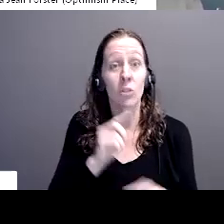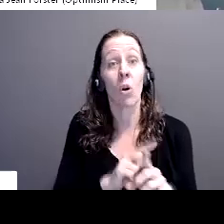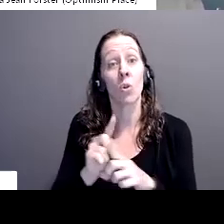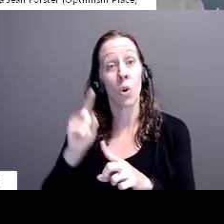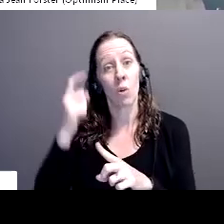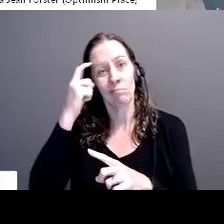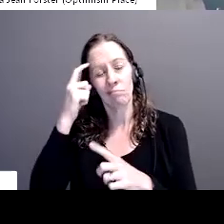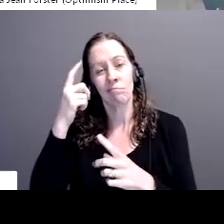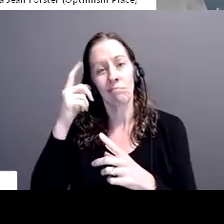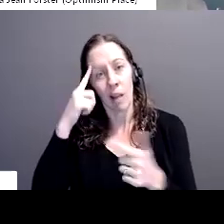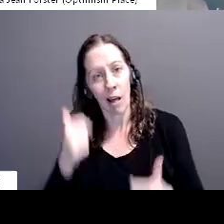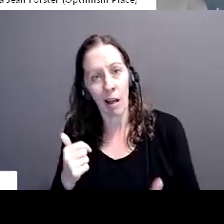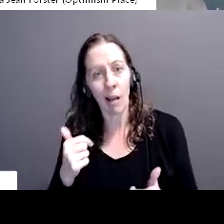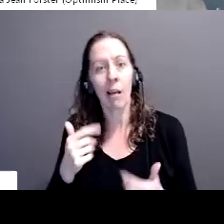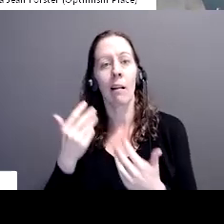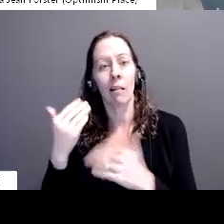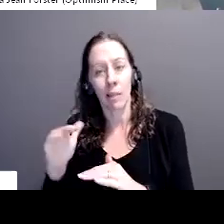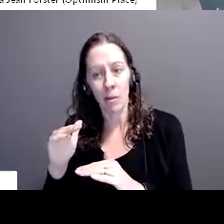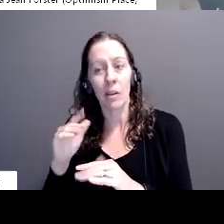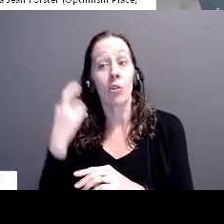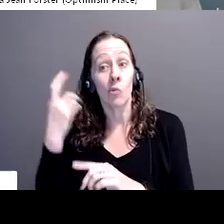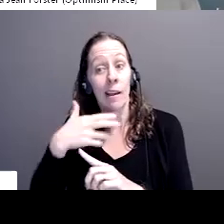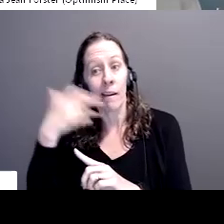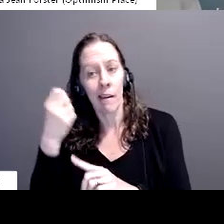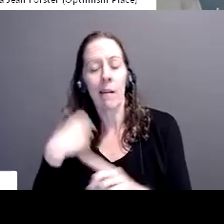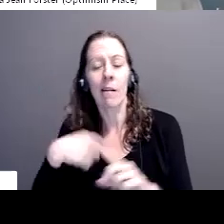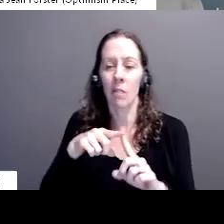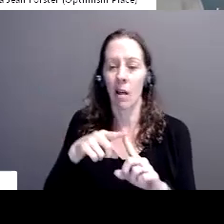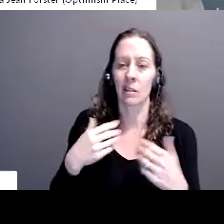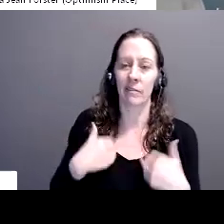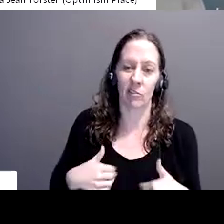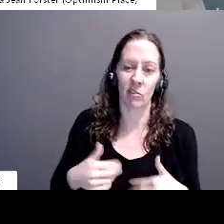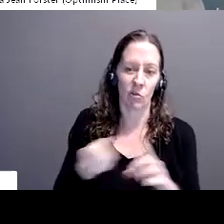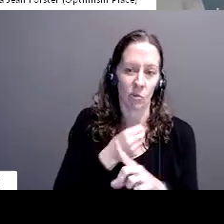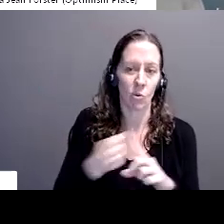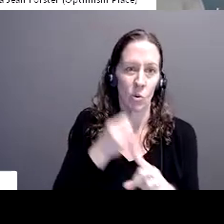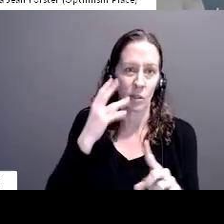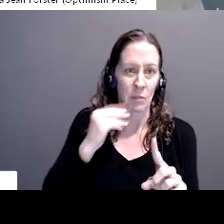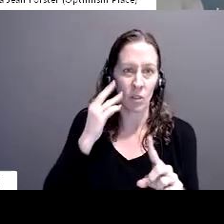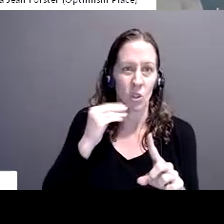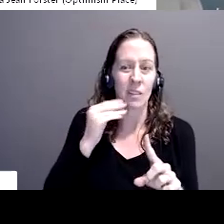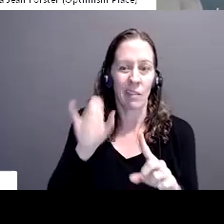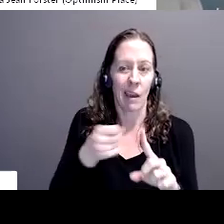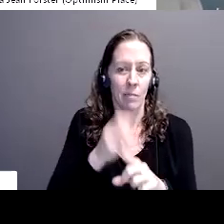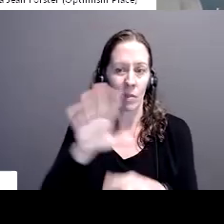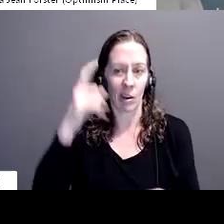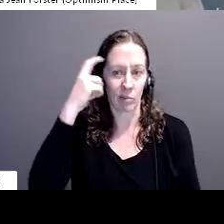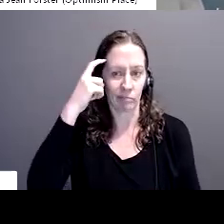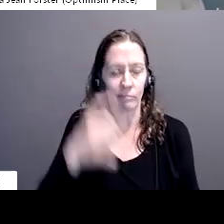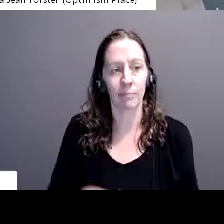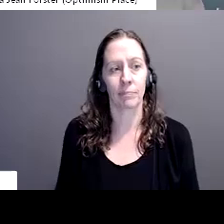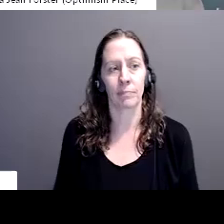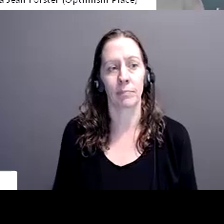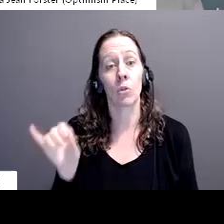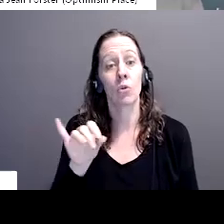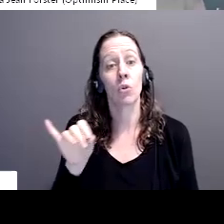abuse from a lifetime of physical abuse. They've also, we've noticed, have